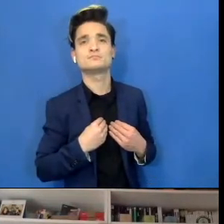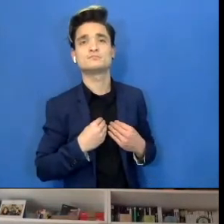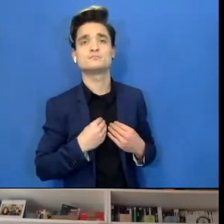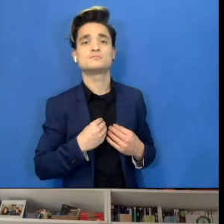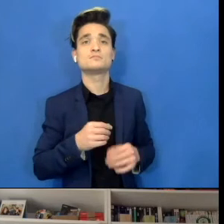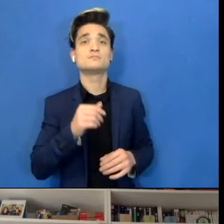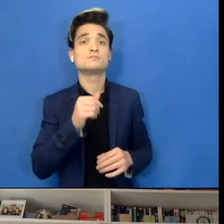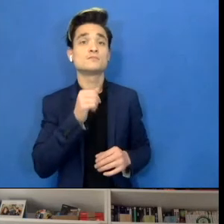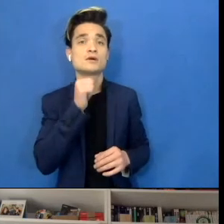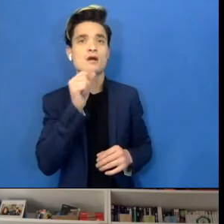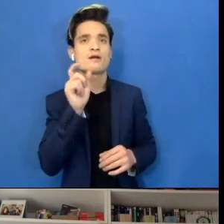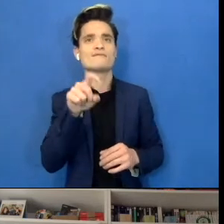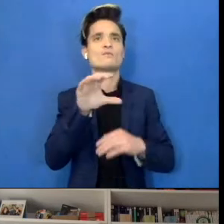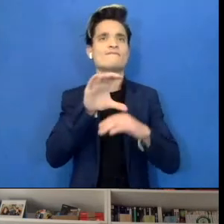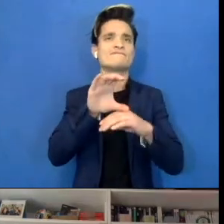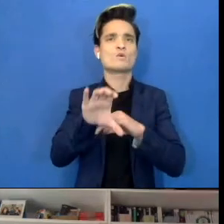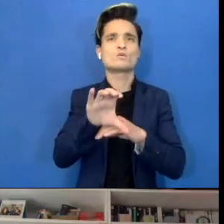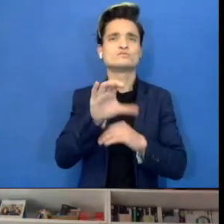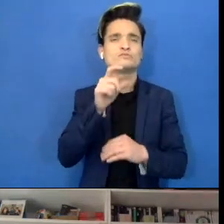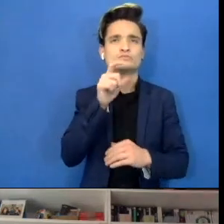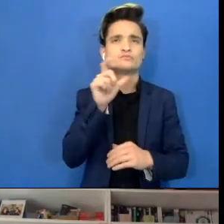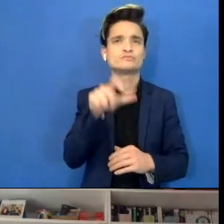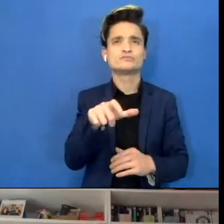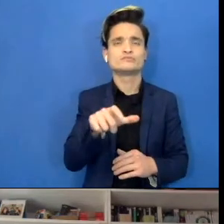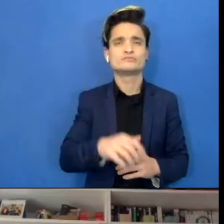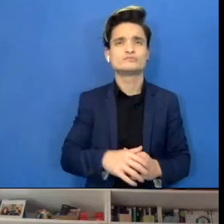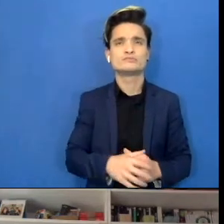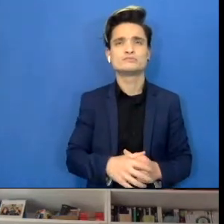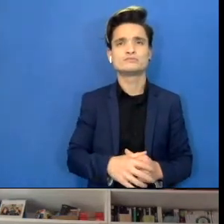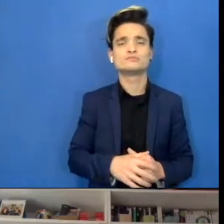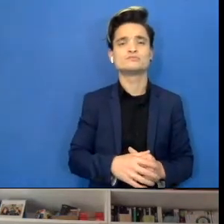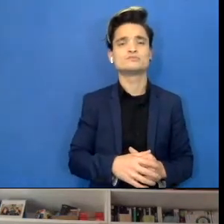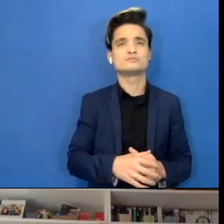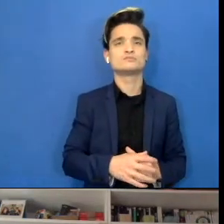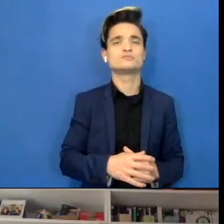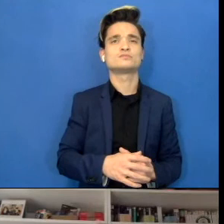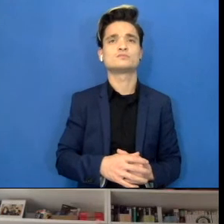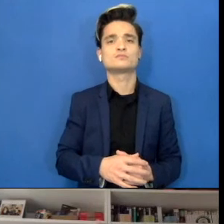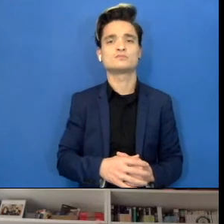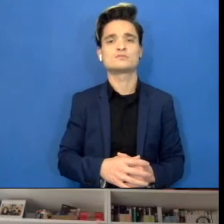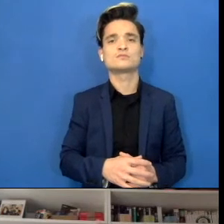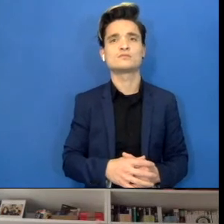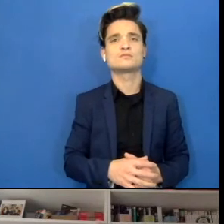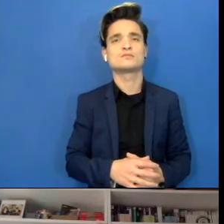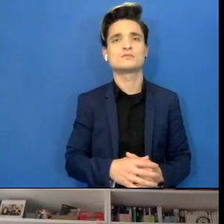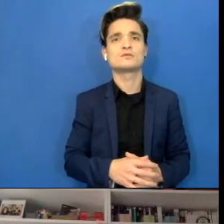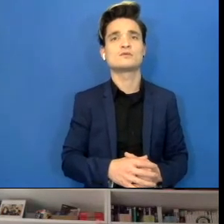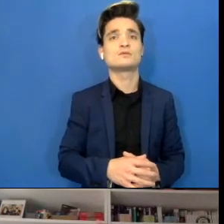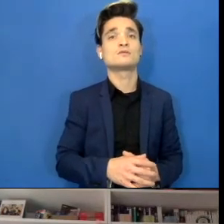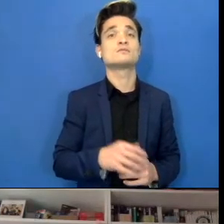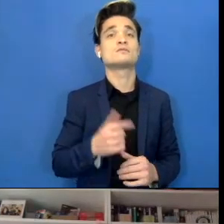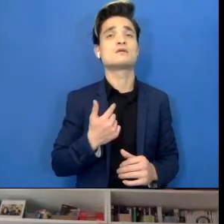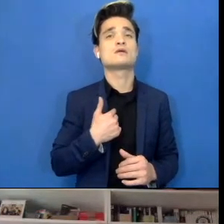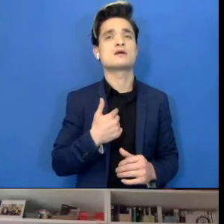have to put you in a position that you have the opportunity, nothing forced. Okay. This